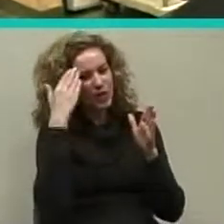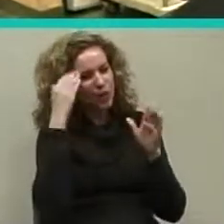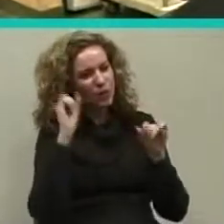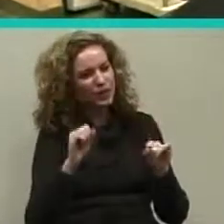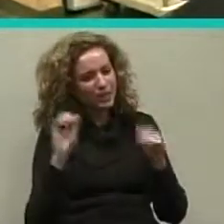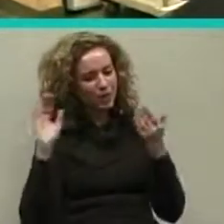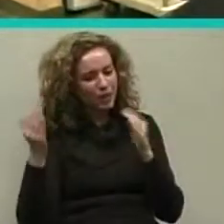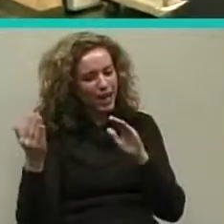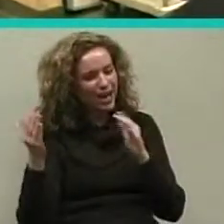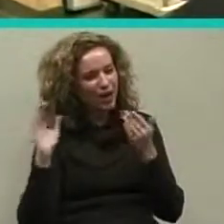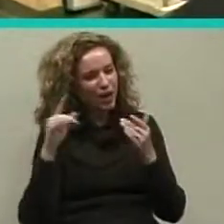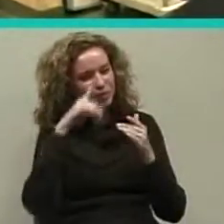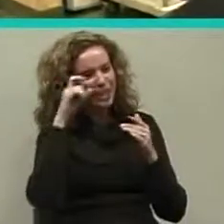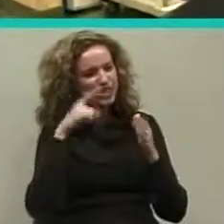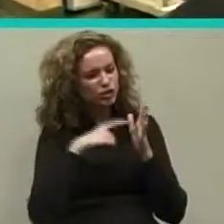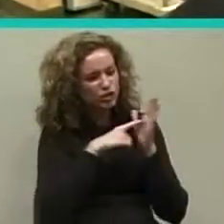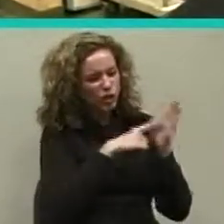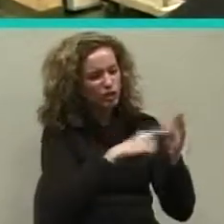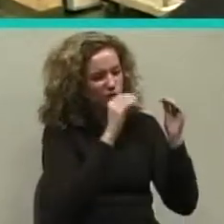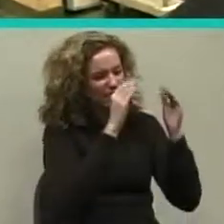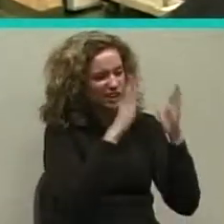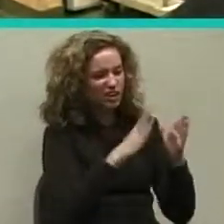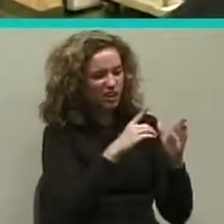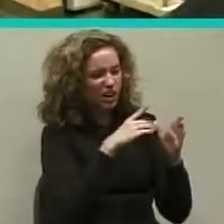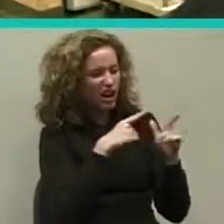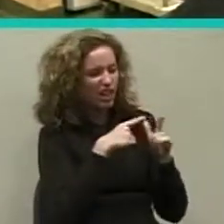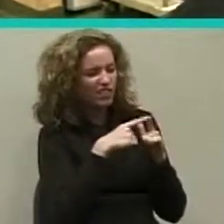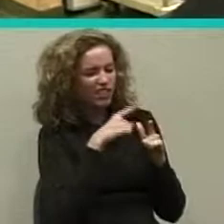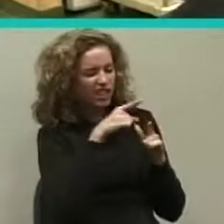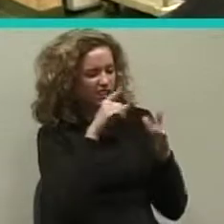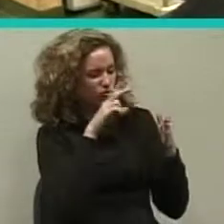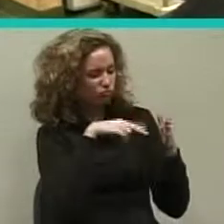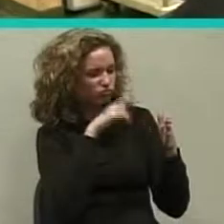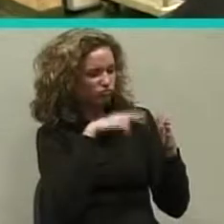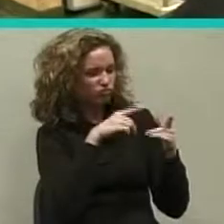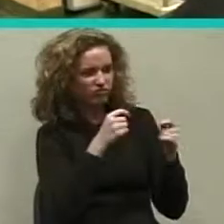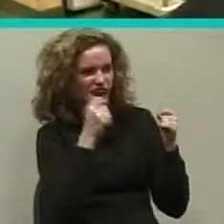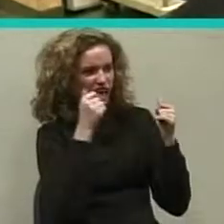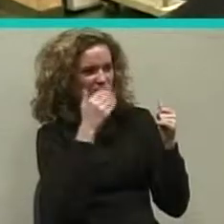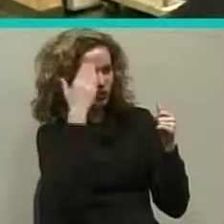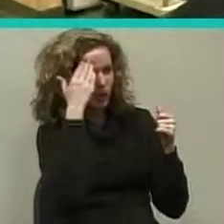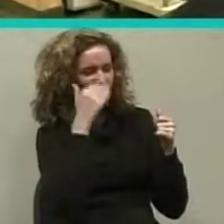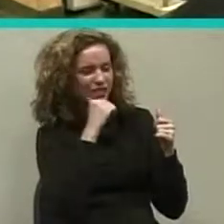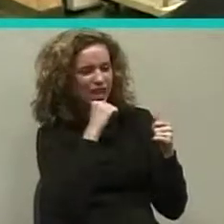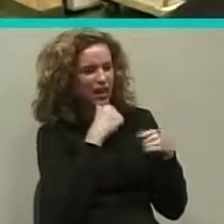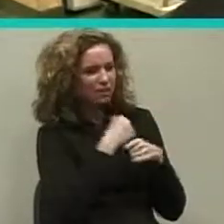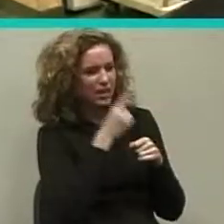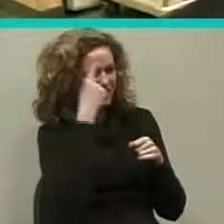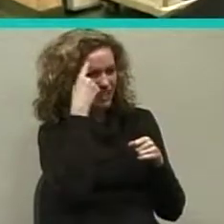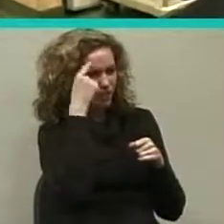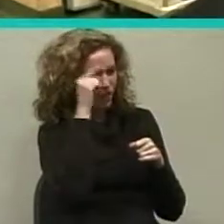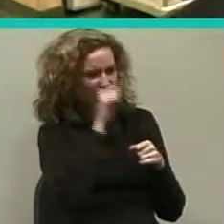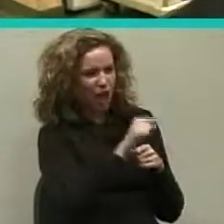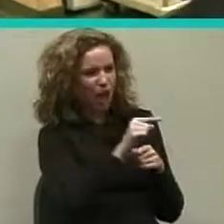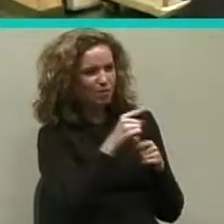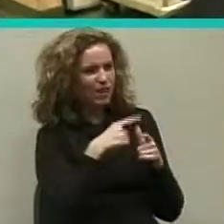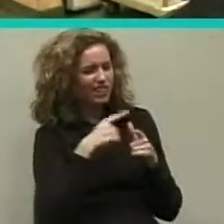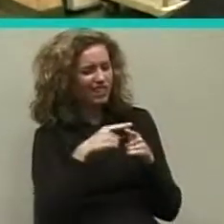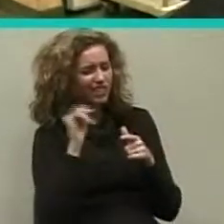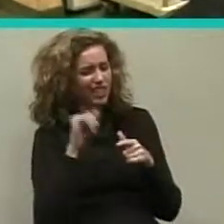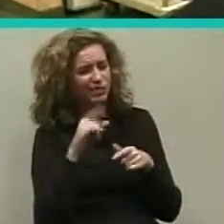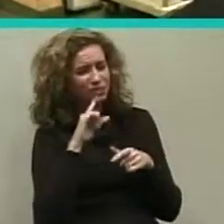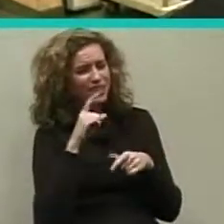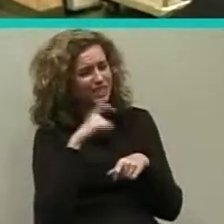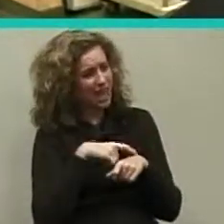these to a lot of teachers, they're either going to skim through these, and they're not going to make a whole lot of sense, and they're time consuming. So if you